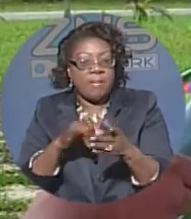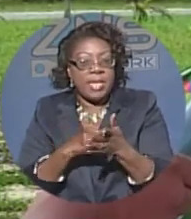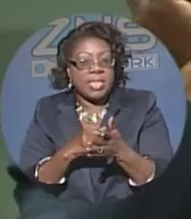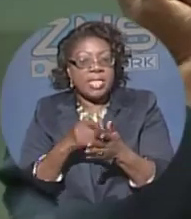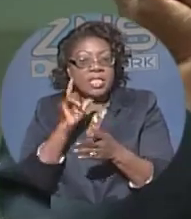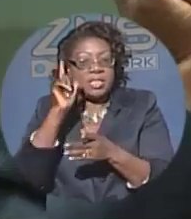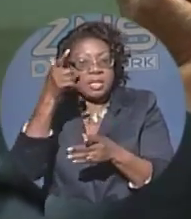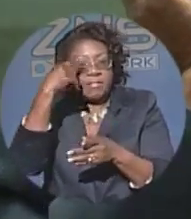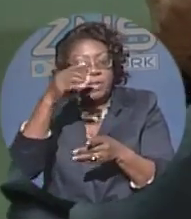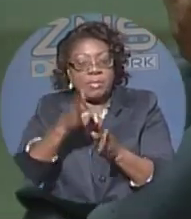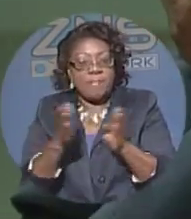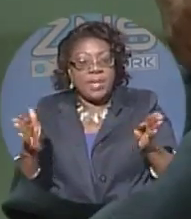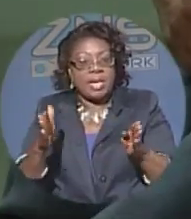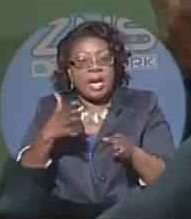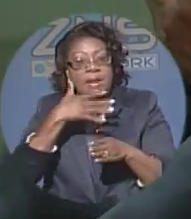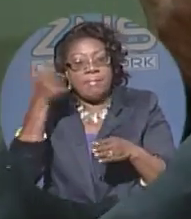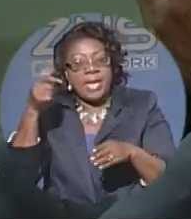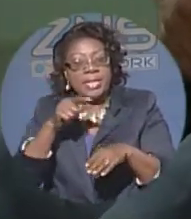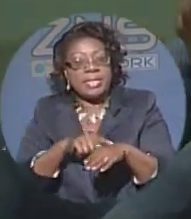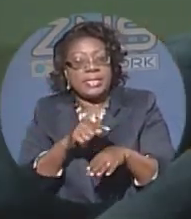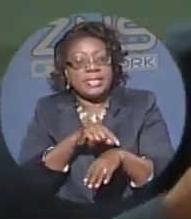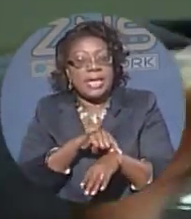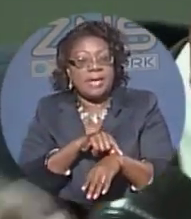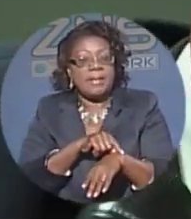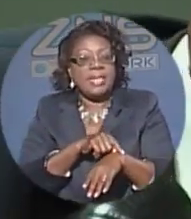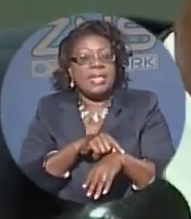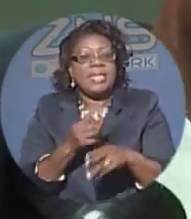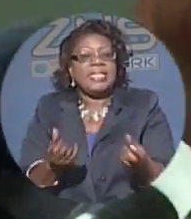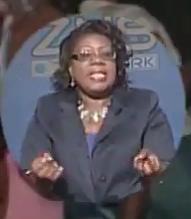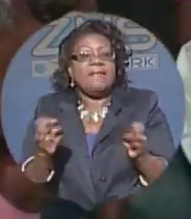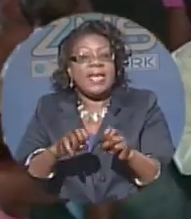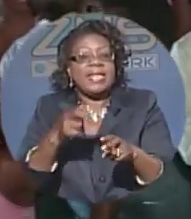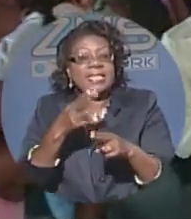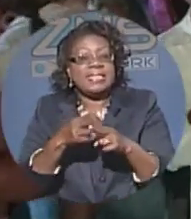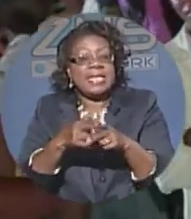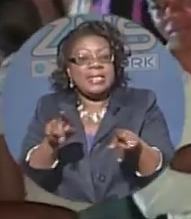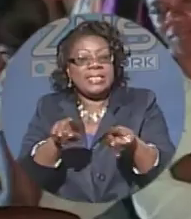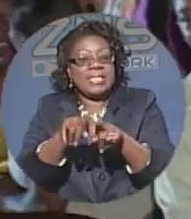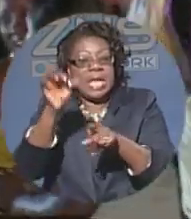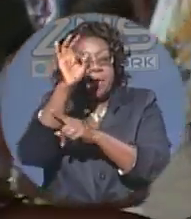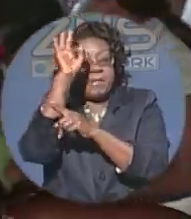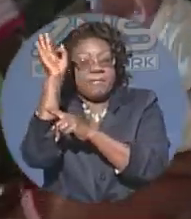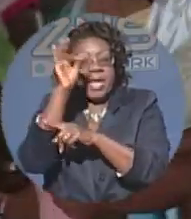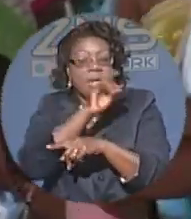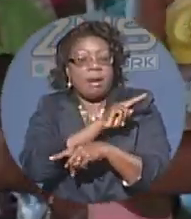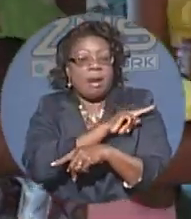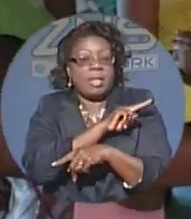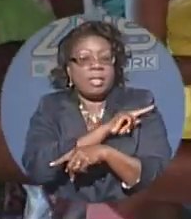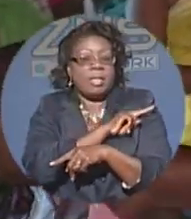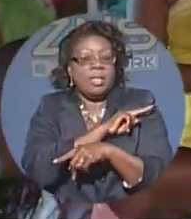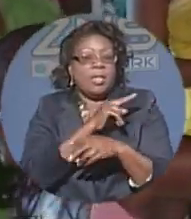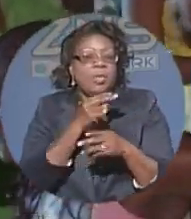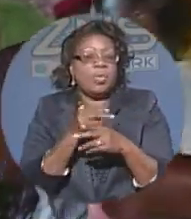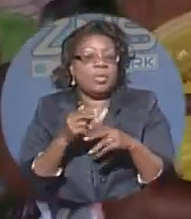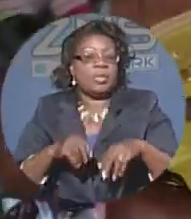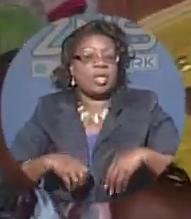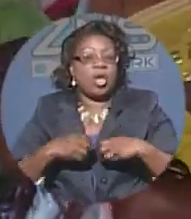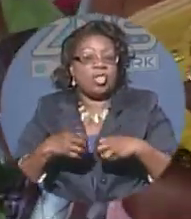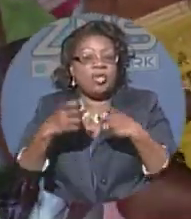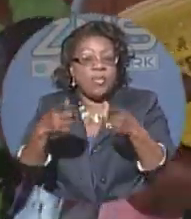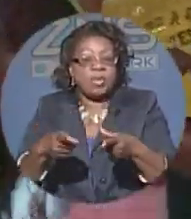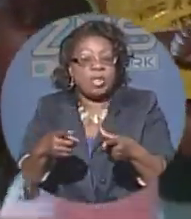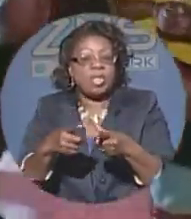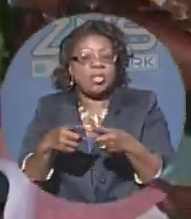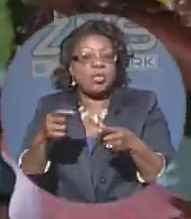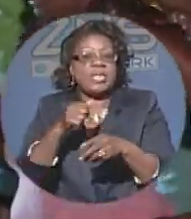better this time. Now, the event is named after Frank Hanna, who many consider to be a strong contributor to the Andros economy. And because